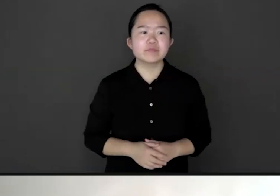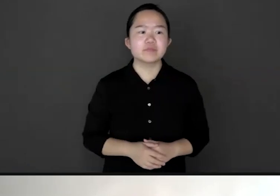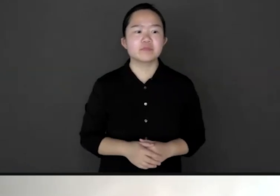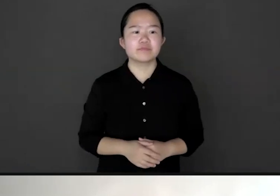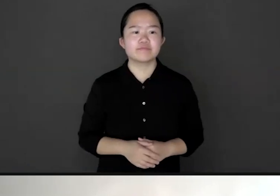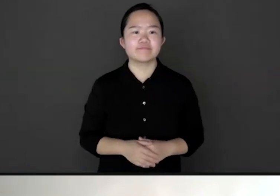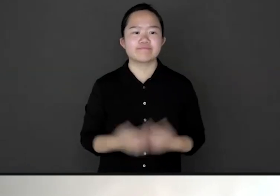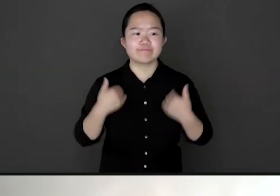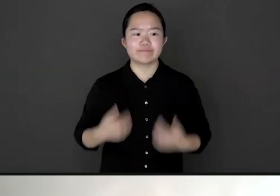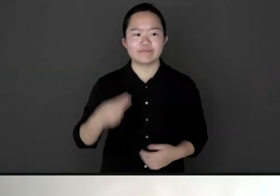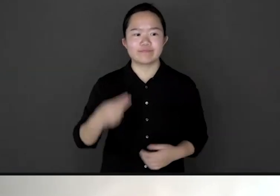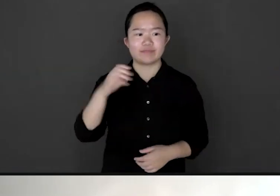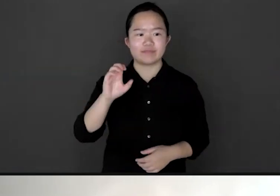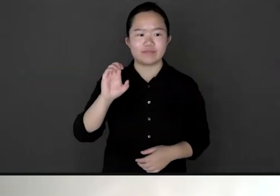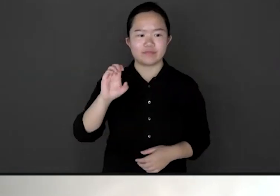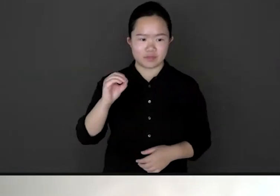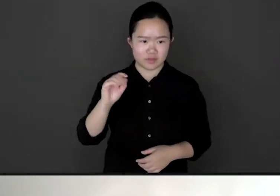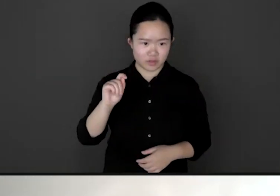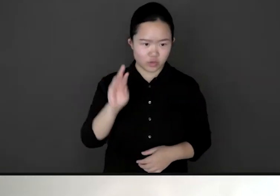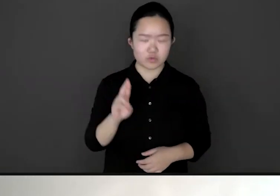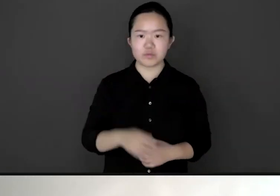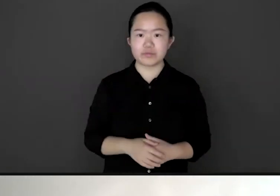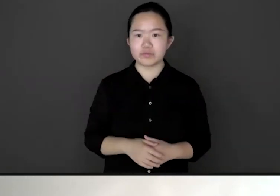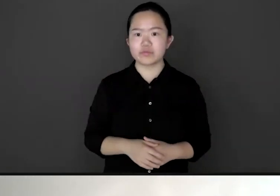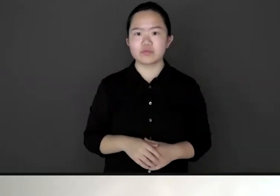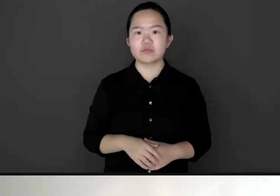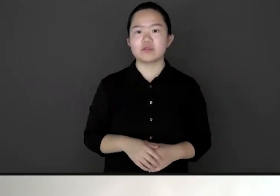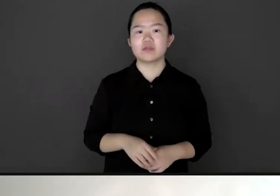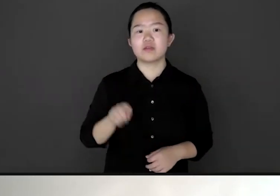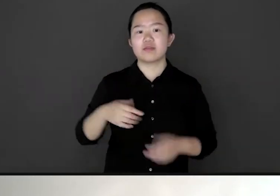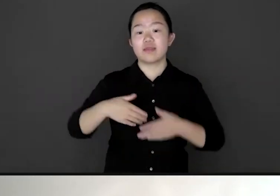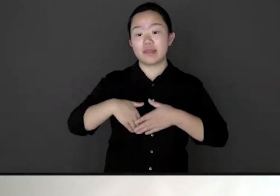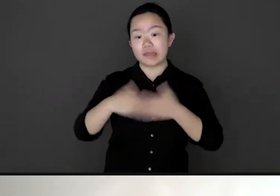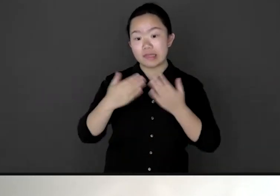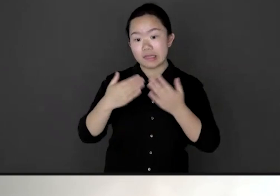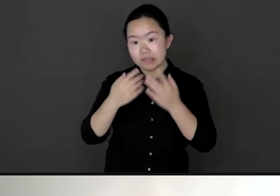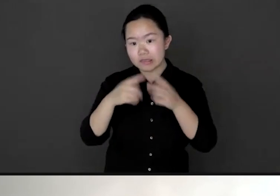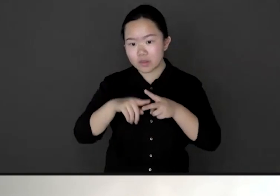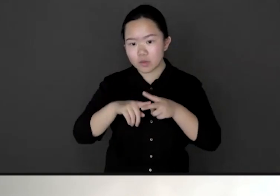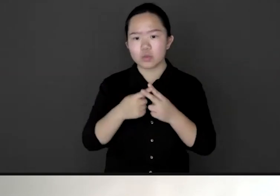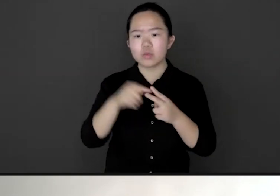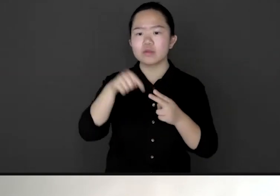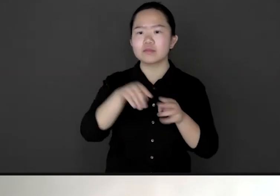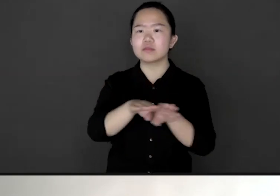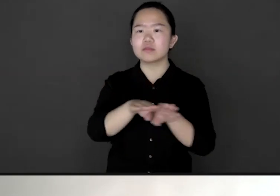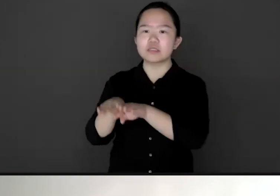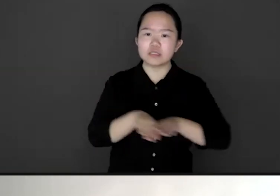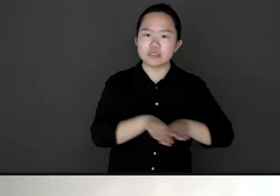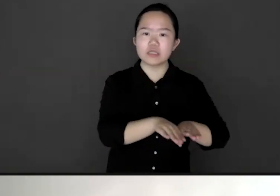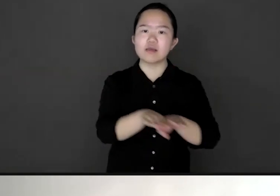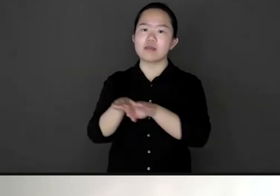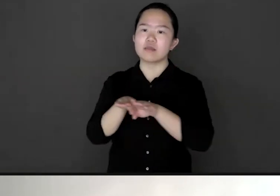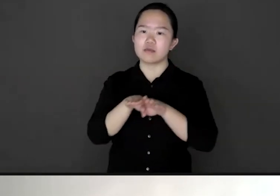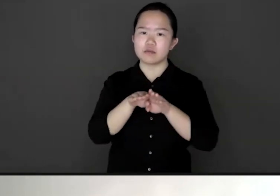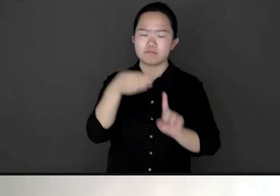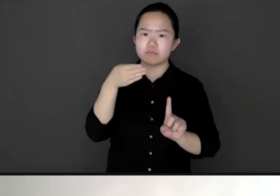the standard everyday tools are going to have more accessibility built into them by default. So as people change their